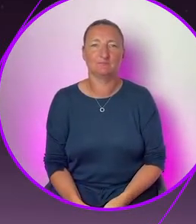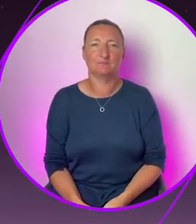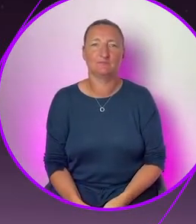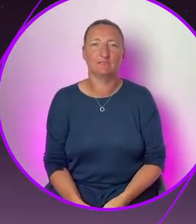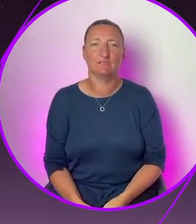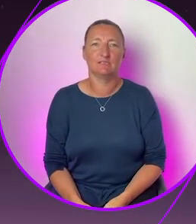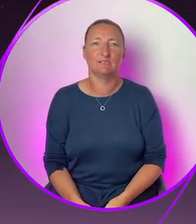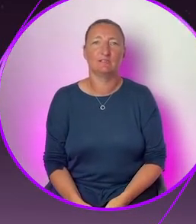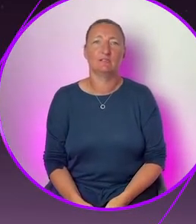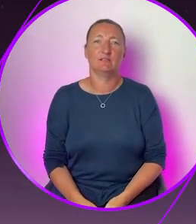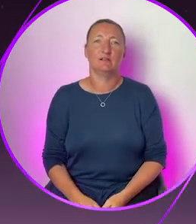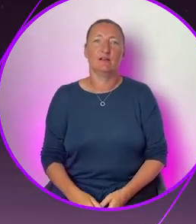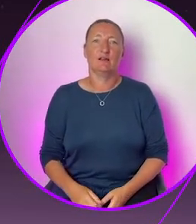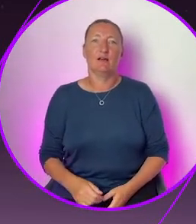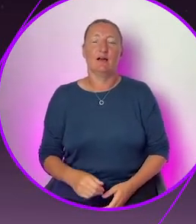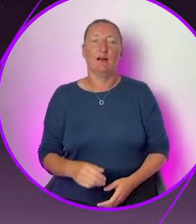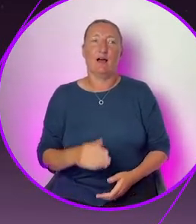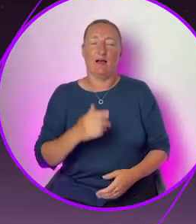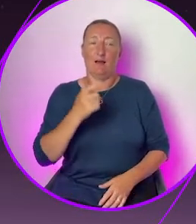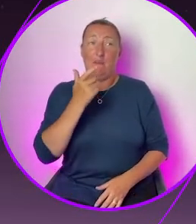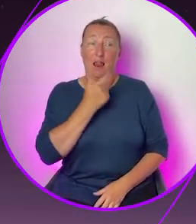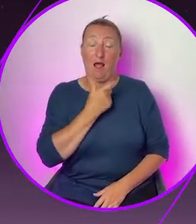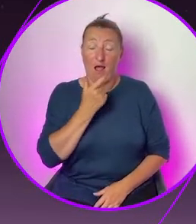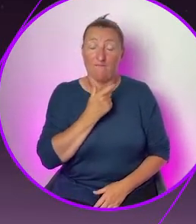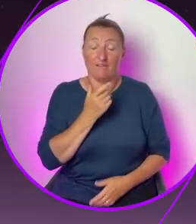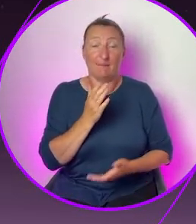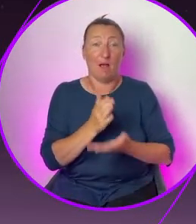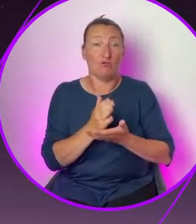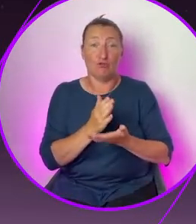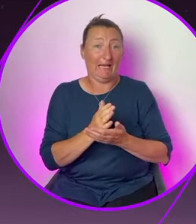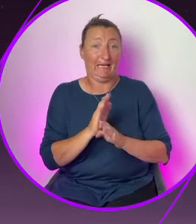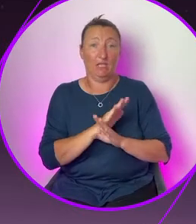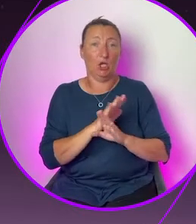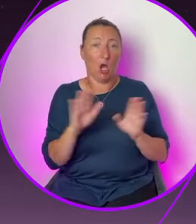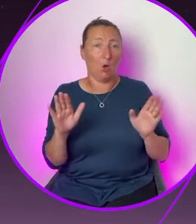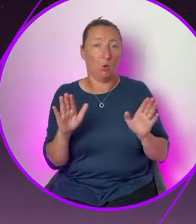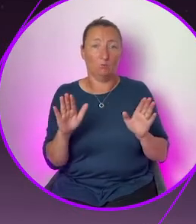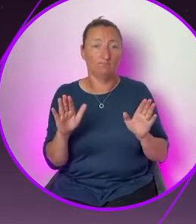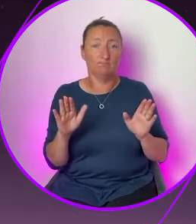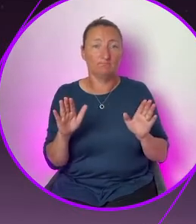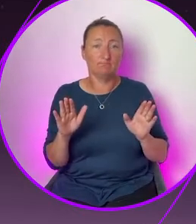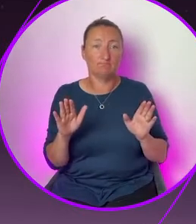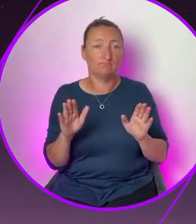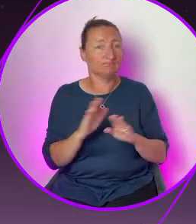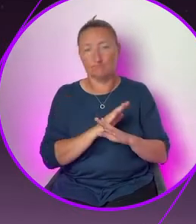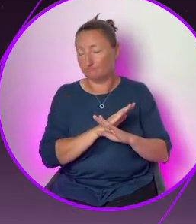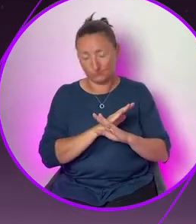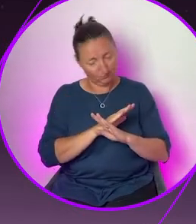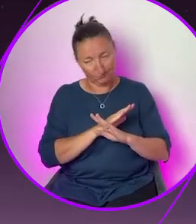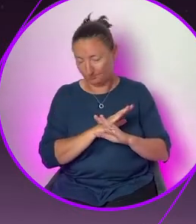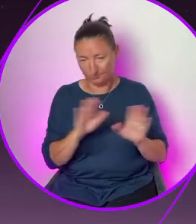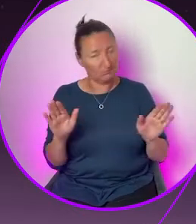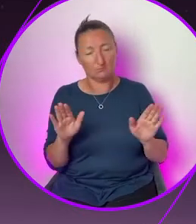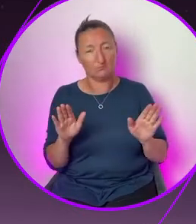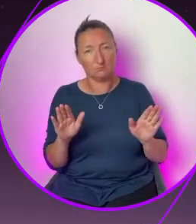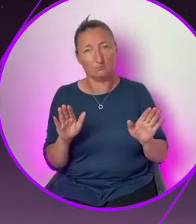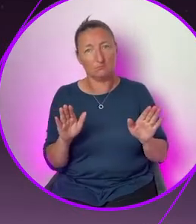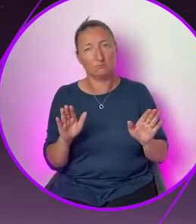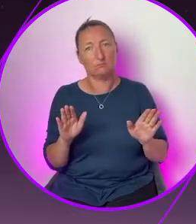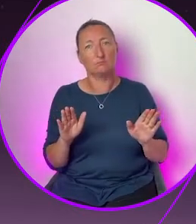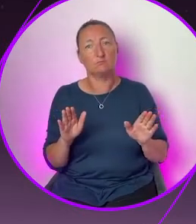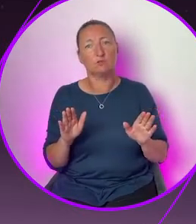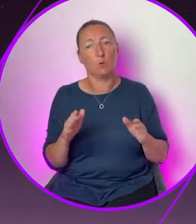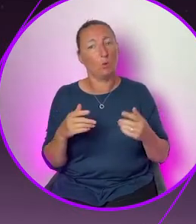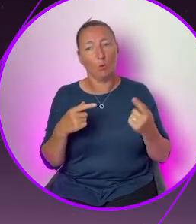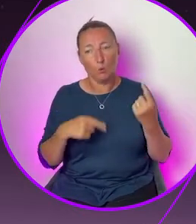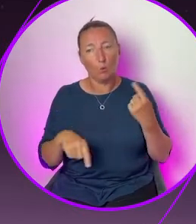that so heartily, but no is the answer to the question. I think what we're trying to say is